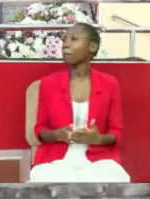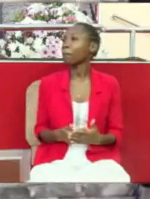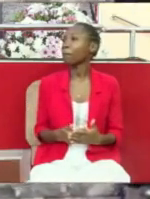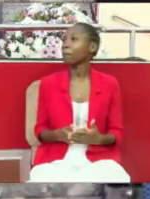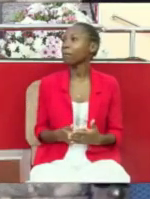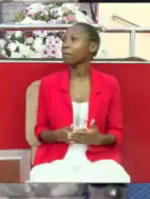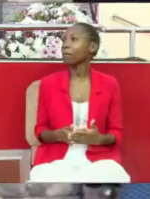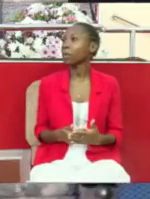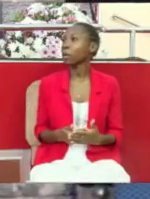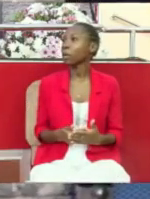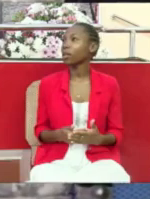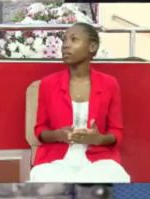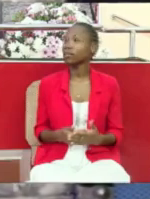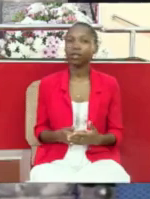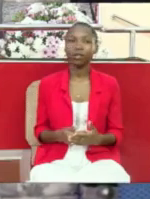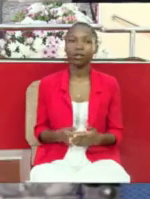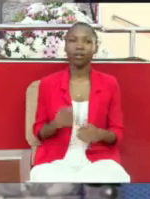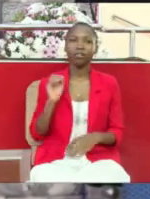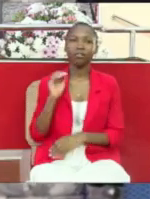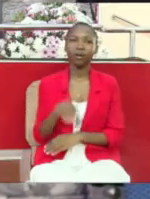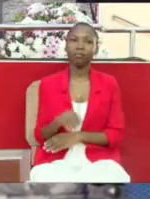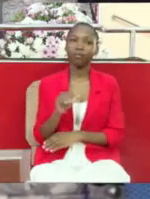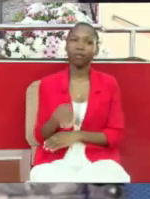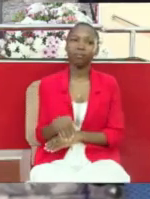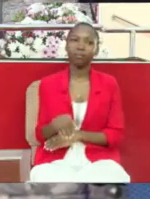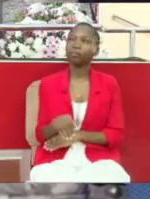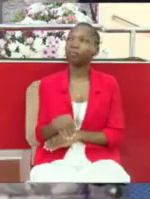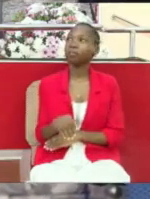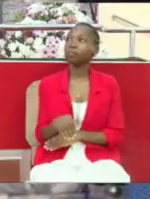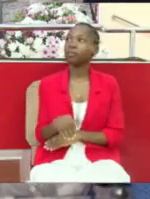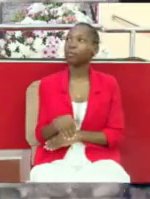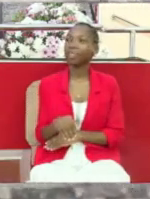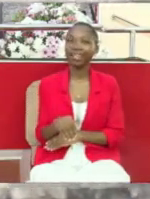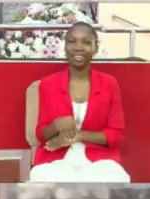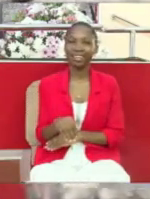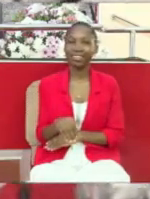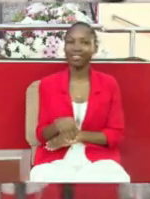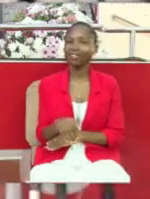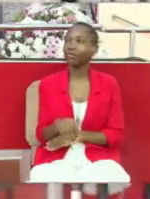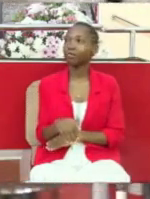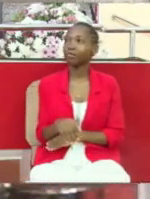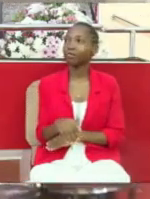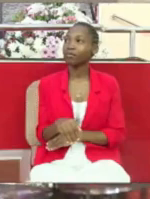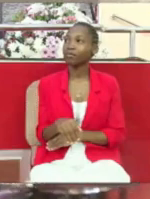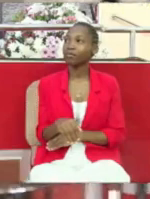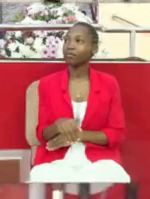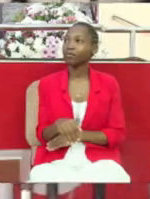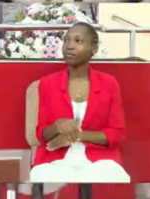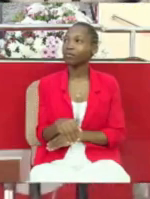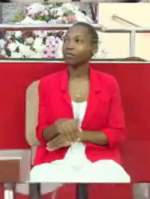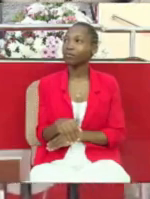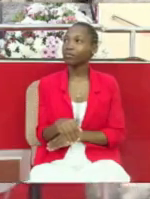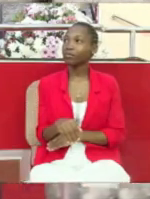ili ulime nayo, ili uite Kairo Kairo Kairo Kairo Kairo Kairo Kairo Kairo Kairo Kairo Kairo, na umeshika kitu ya